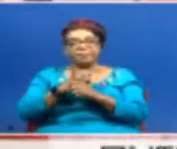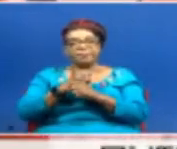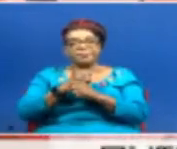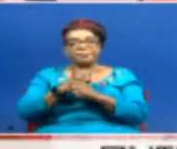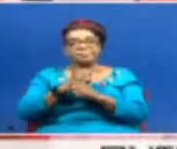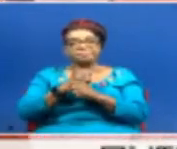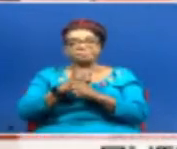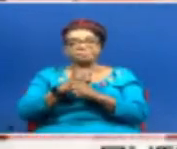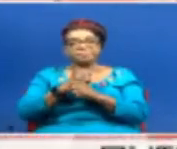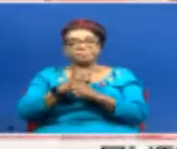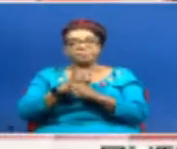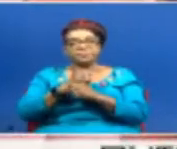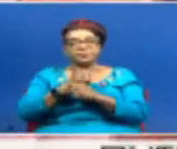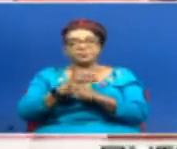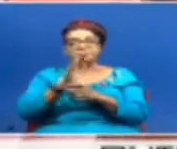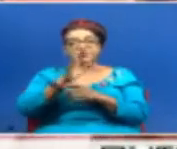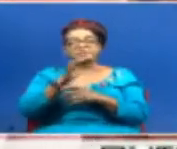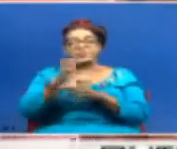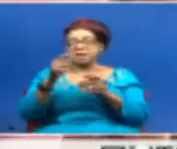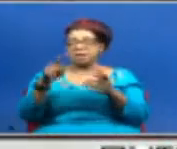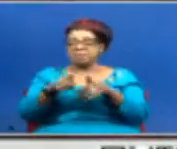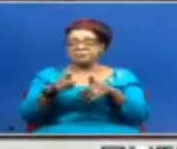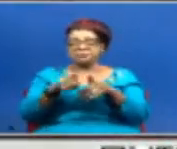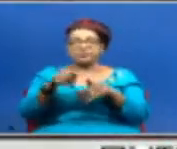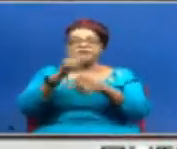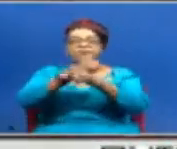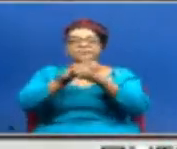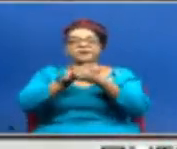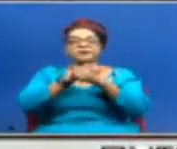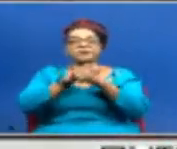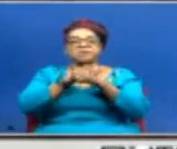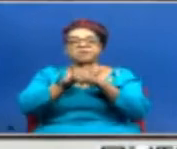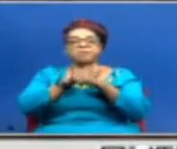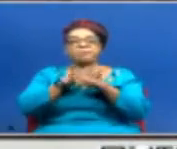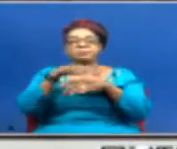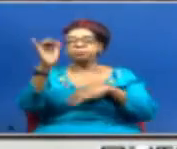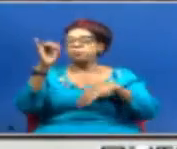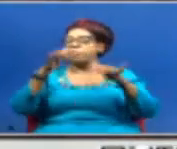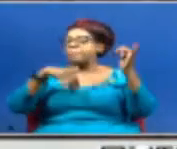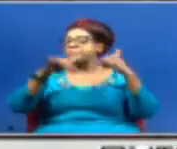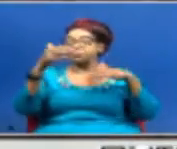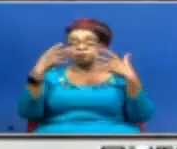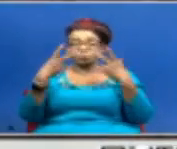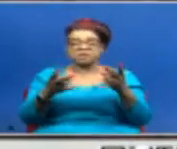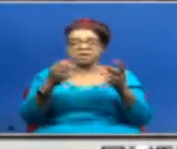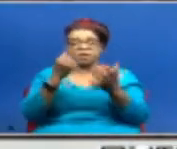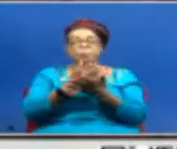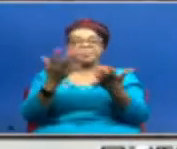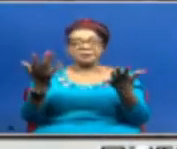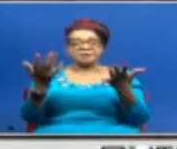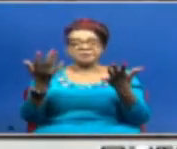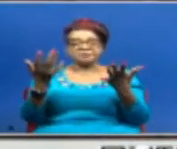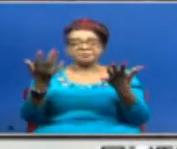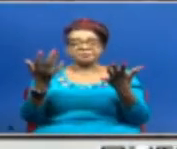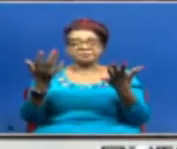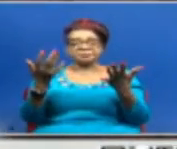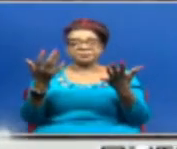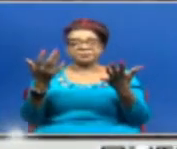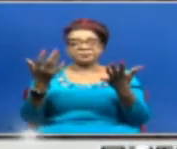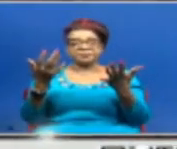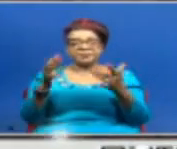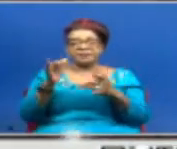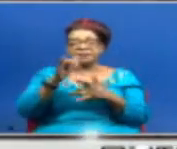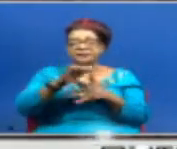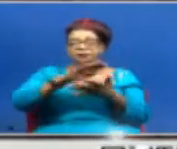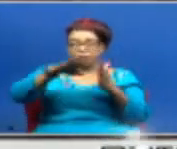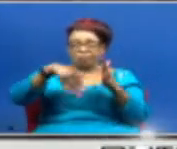The president's allies have also come to his defense. Ile safari mnaona kwa gazeti, and I have been with the president. Ile safari yote